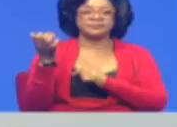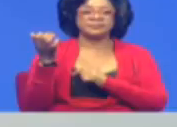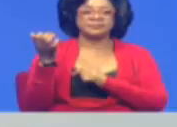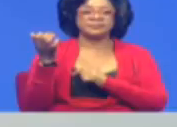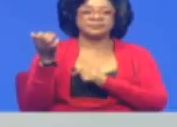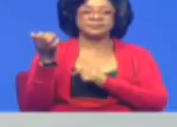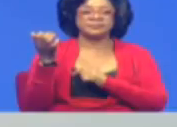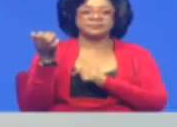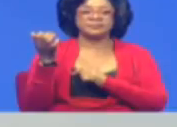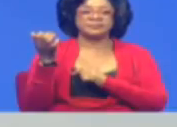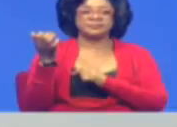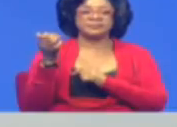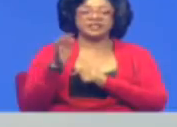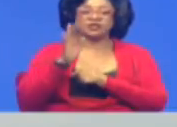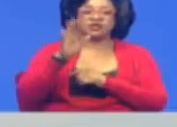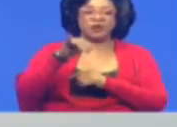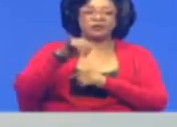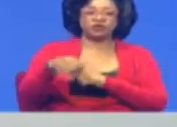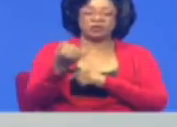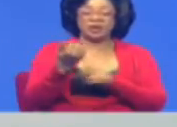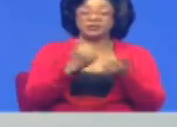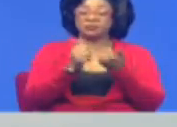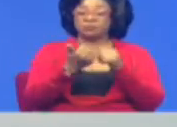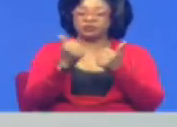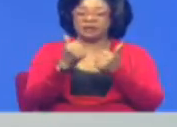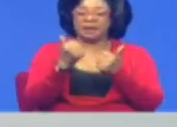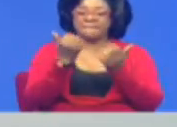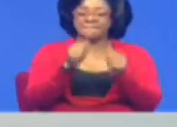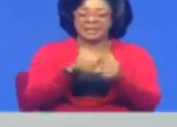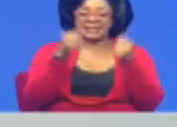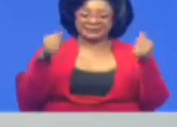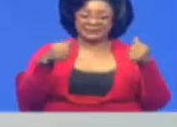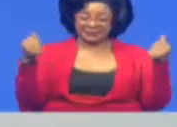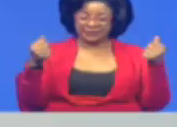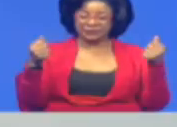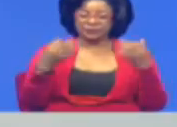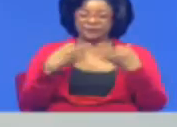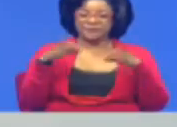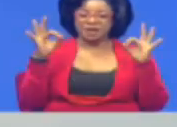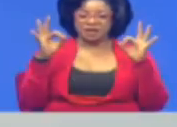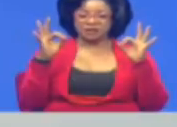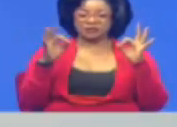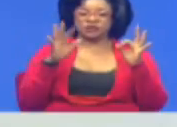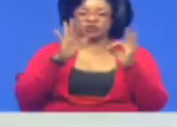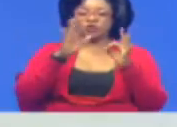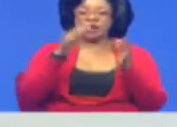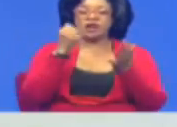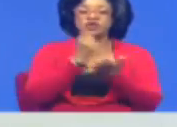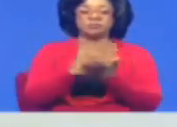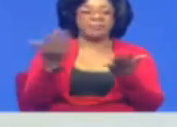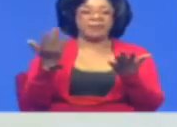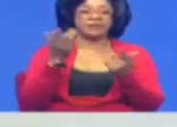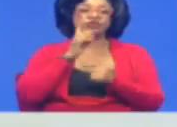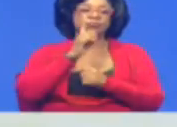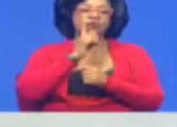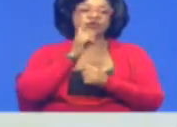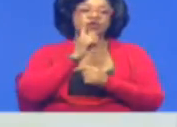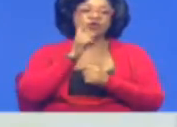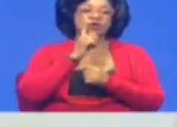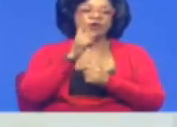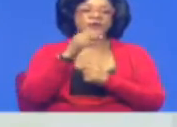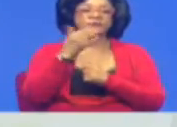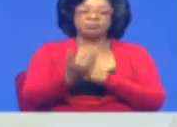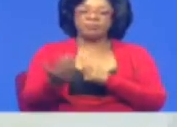Now, in your Junior Spot magazine that's found free in your copy of the Daily Nation, tomorrow pupils